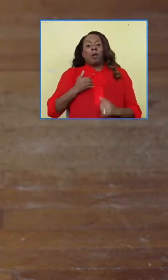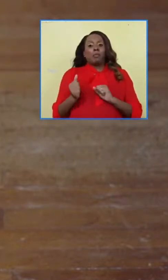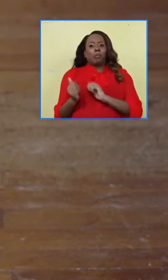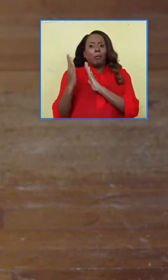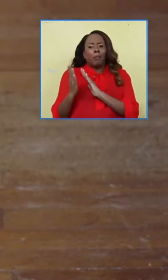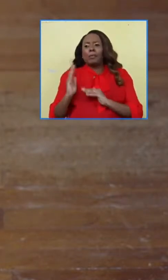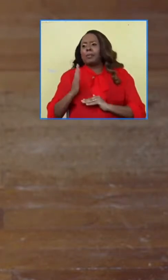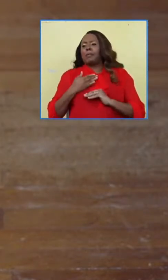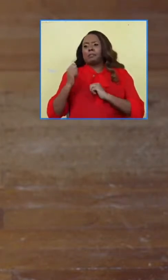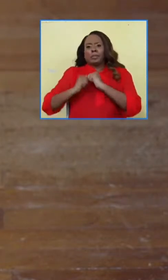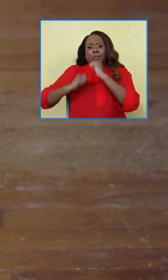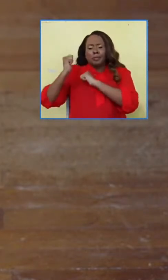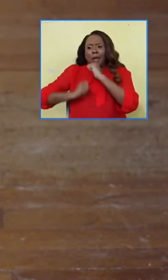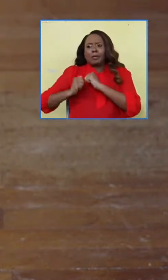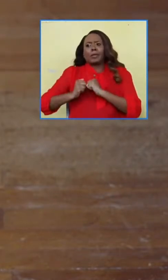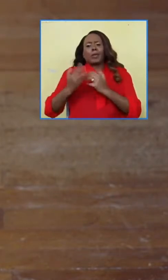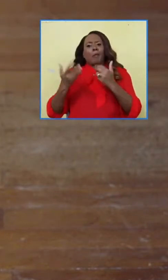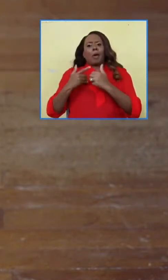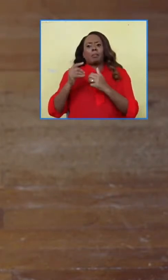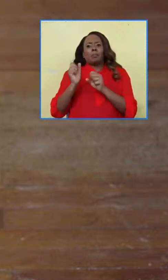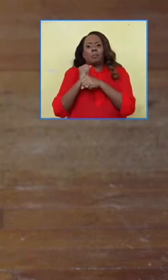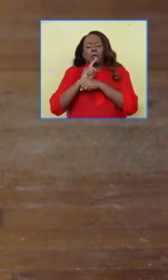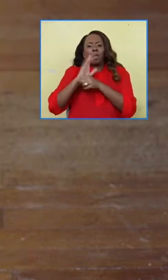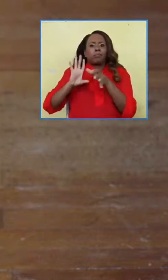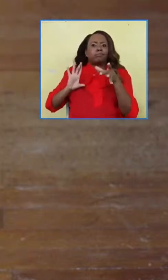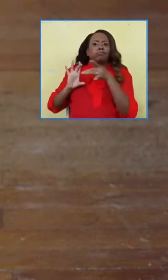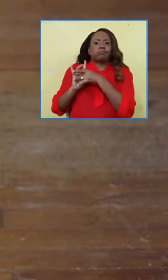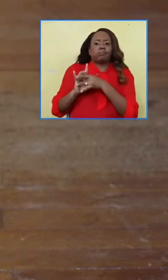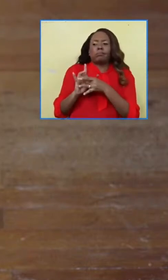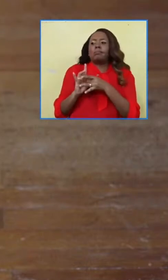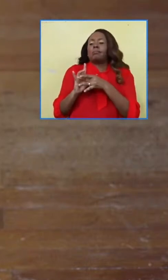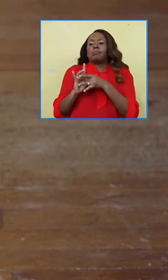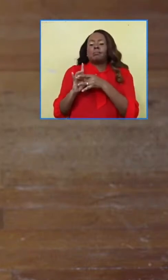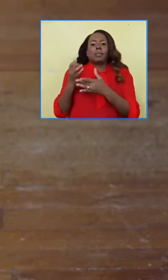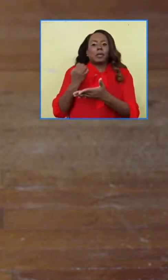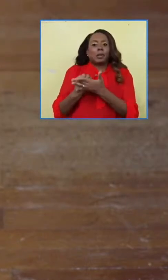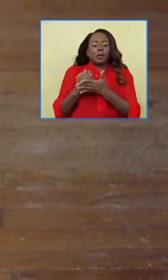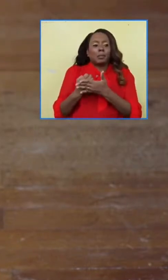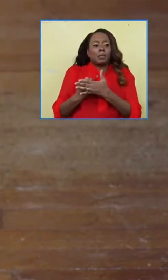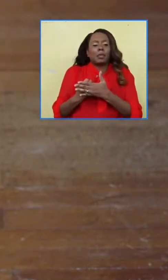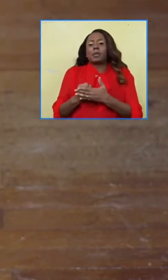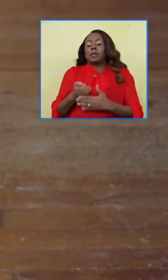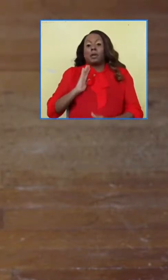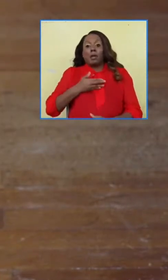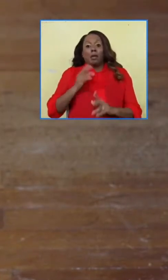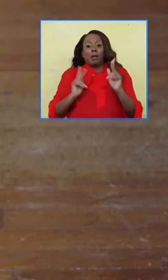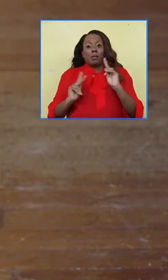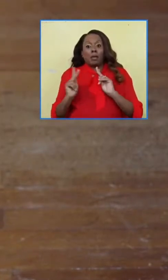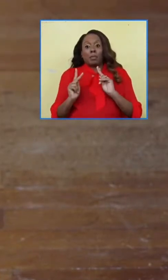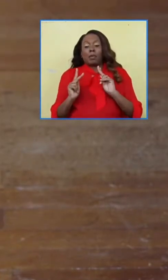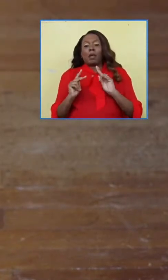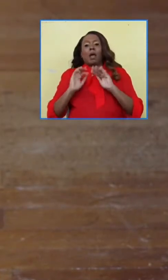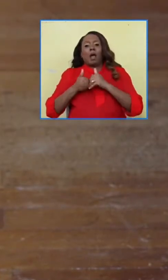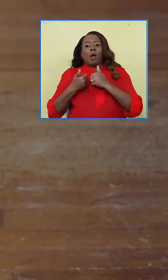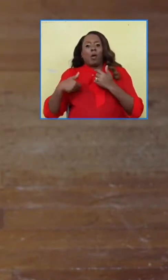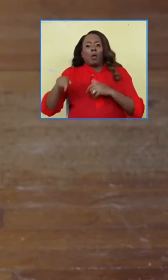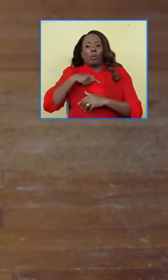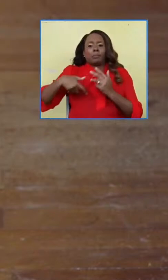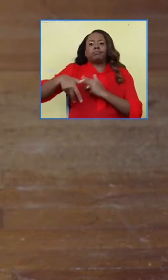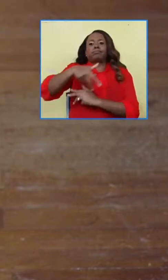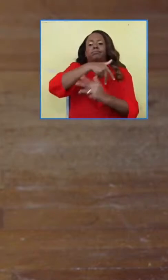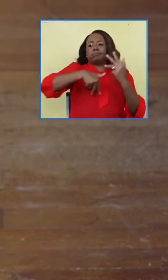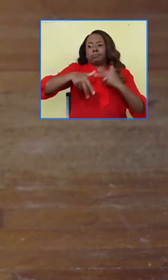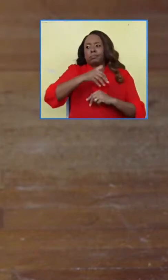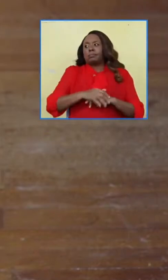and the structure we have today is consistent with the economy, with the labor market, and the people of Barbados today. The